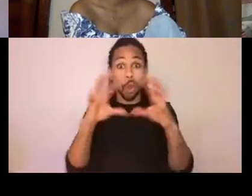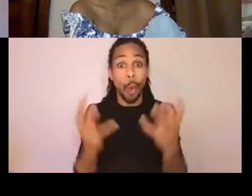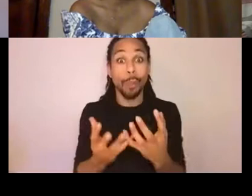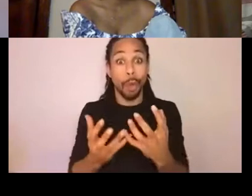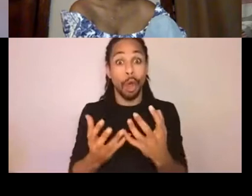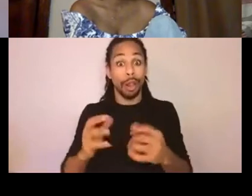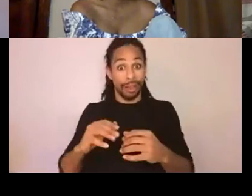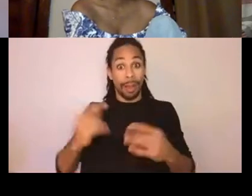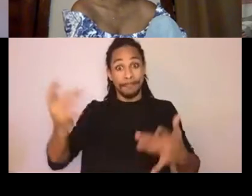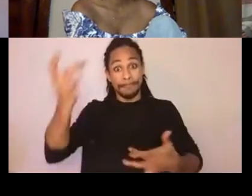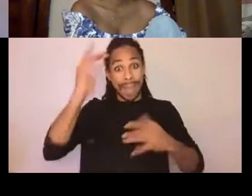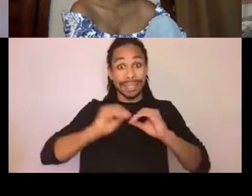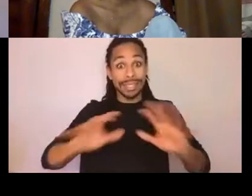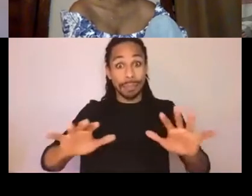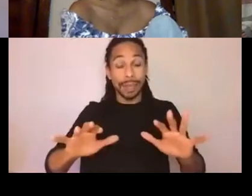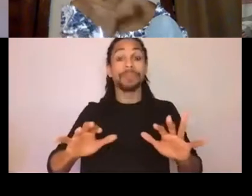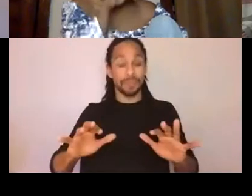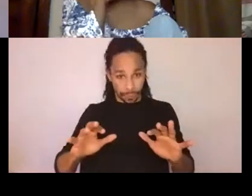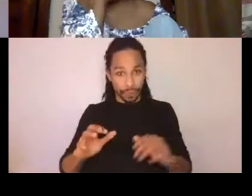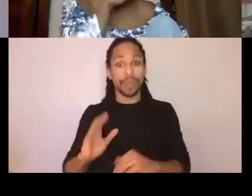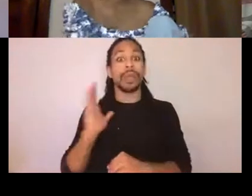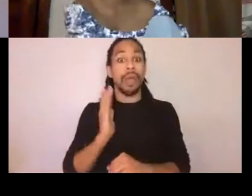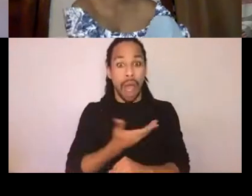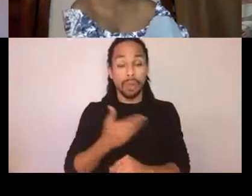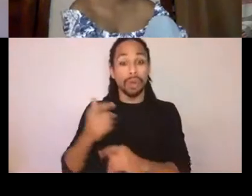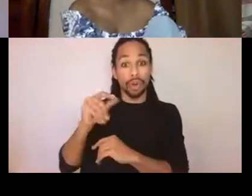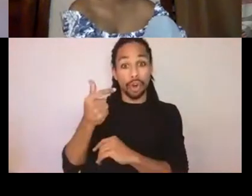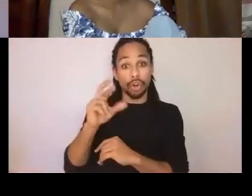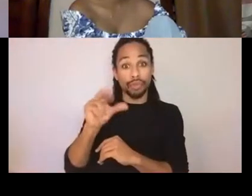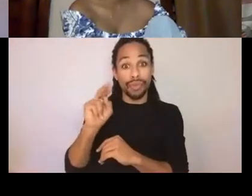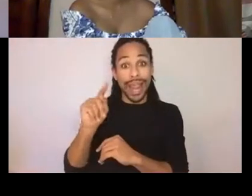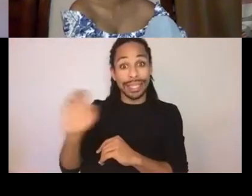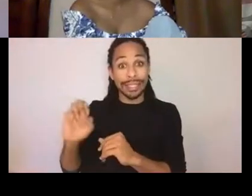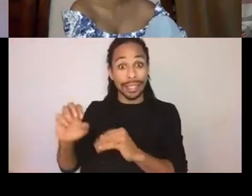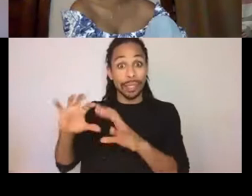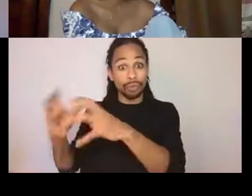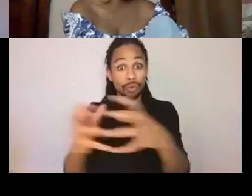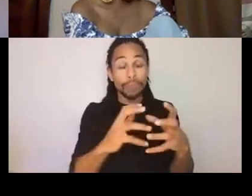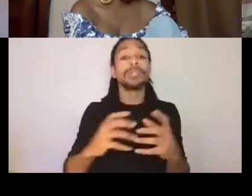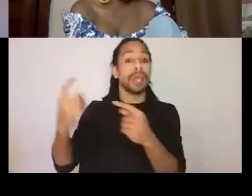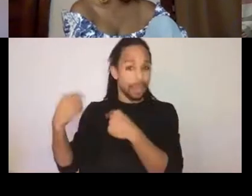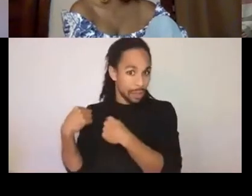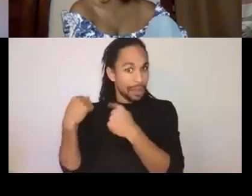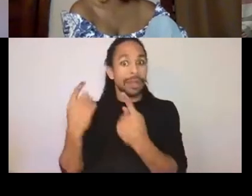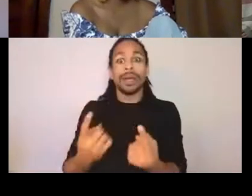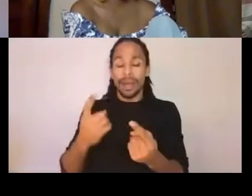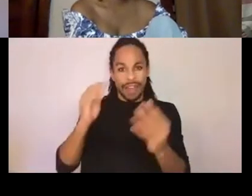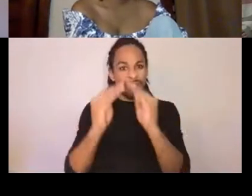Foundation's grantees were encouraged to adapt their original proposals in order to meet more emergent needs. After conversations with